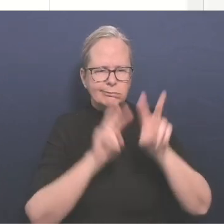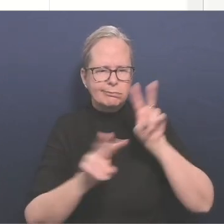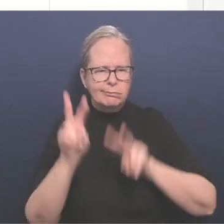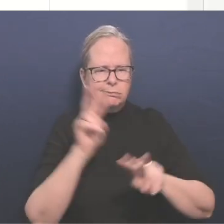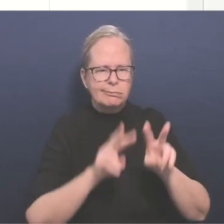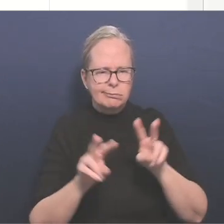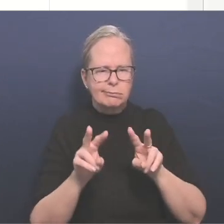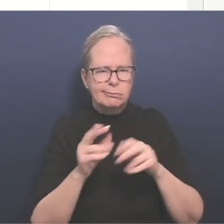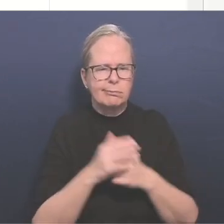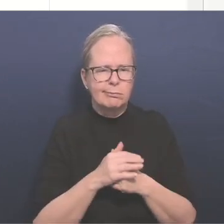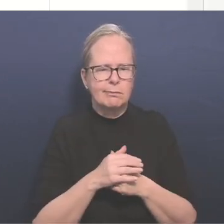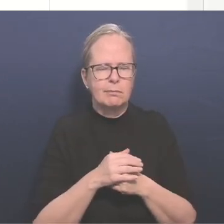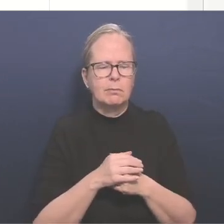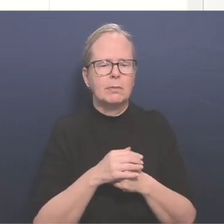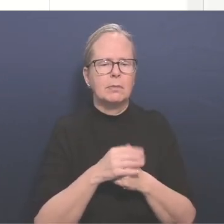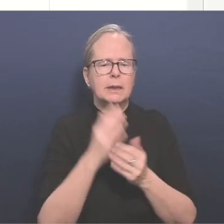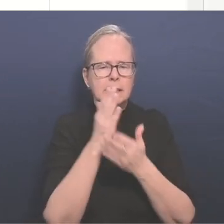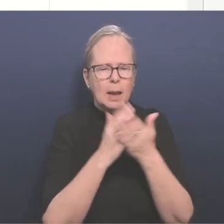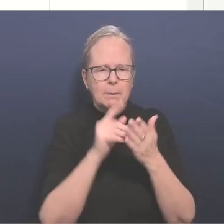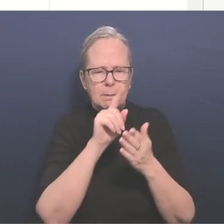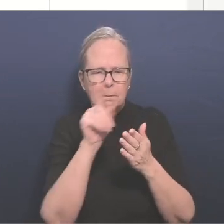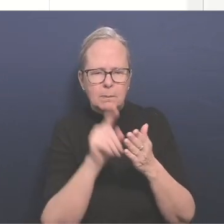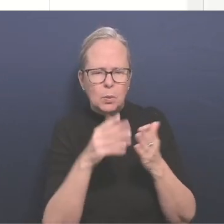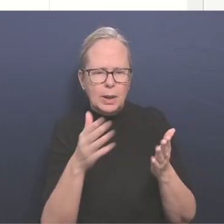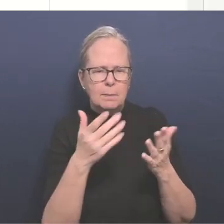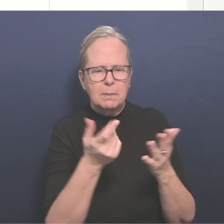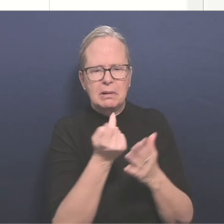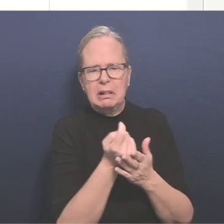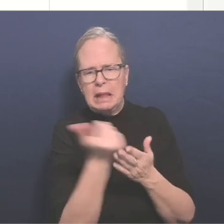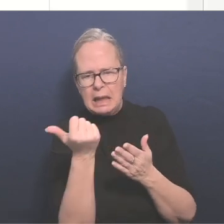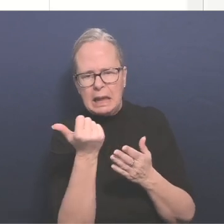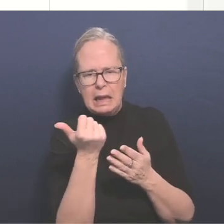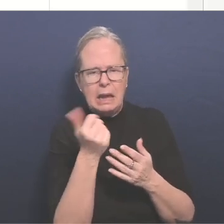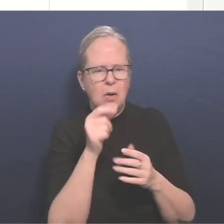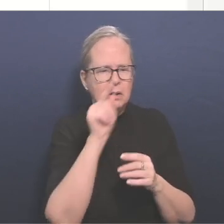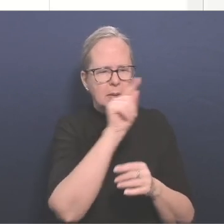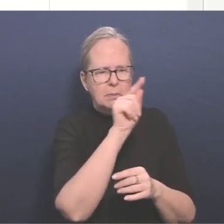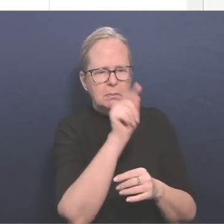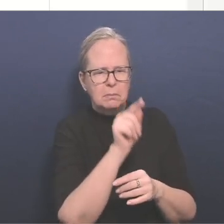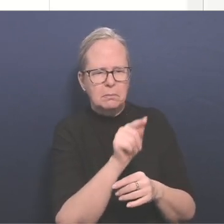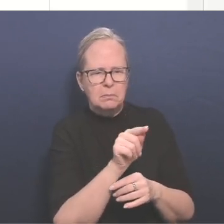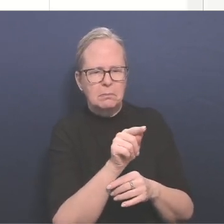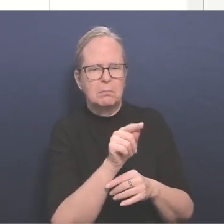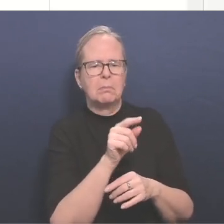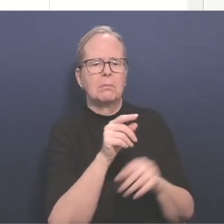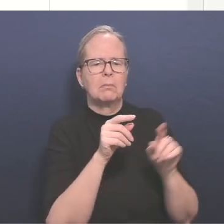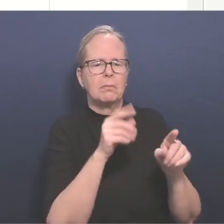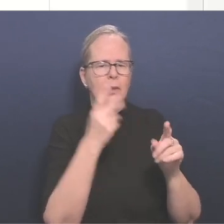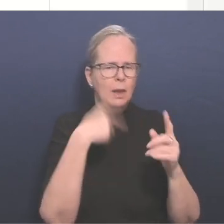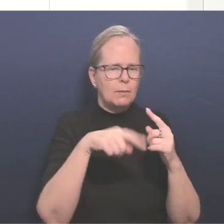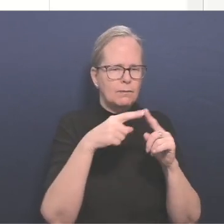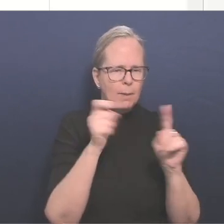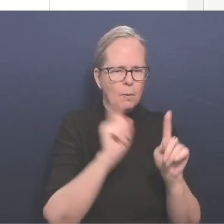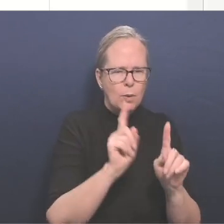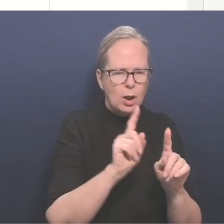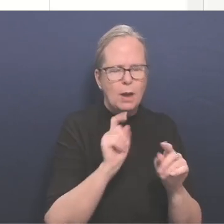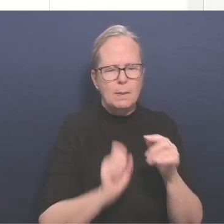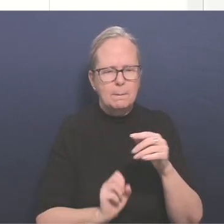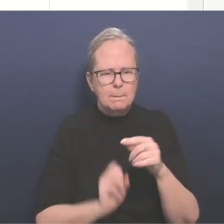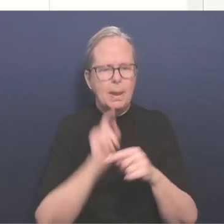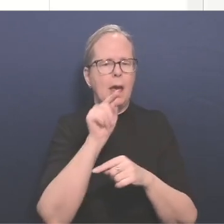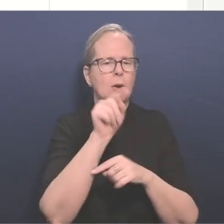click the relevant answers that Aisha gives us. That's Janet. So Janet, are we ready to go? I'm